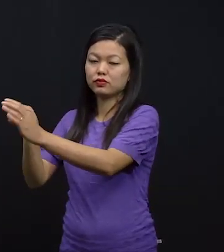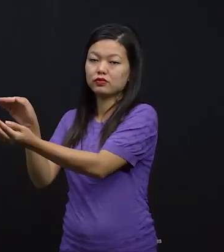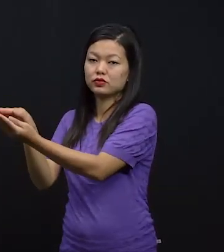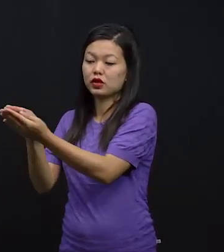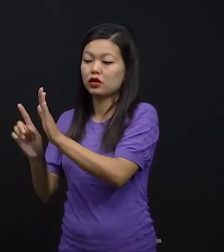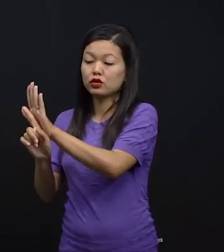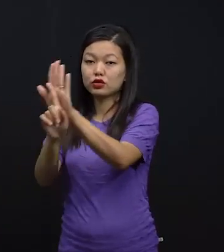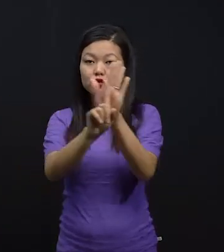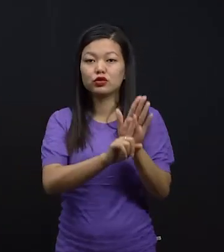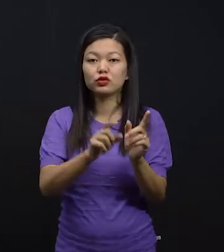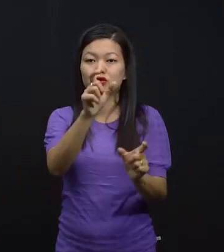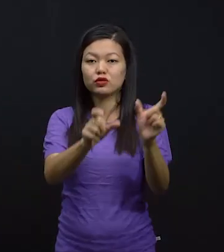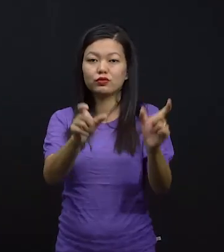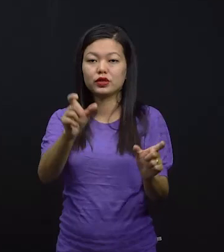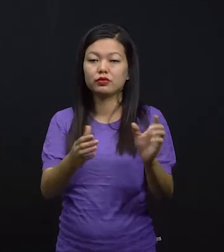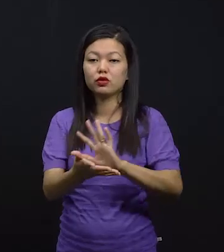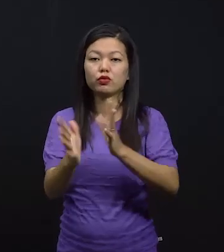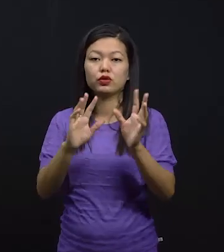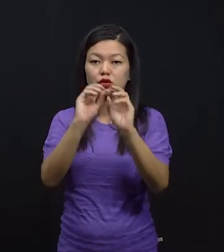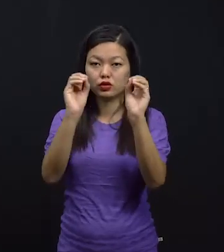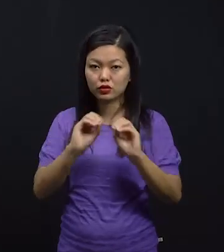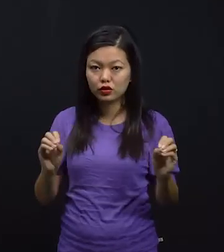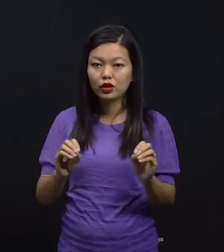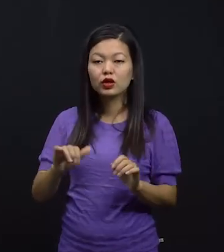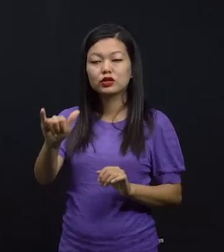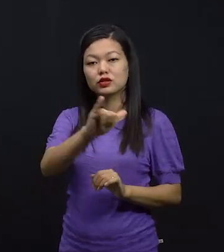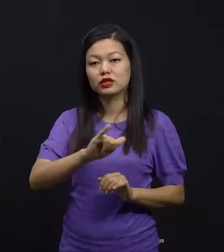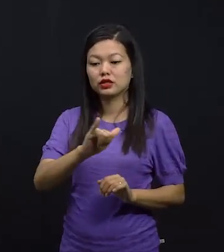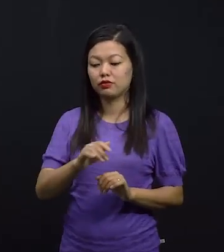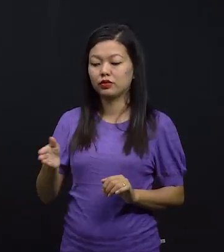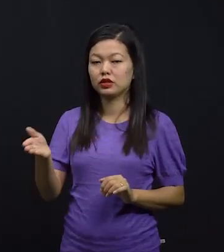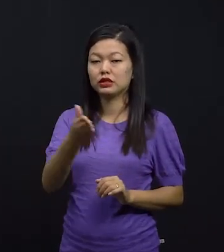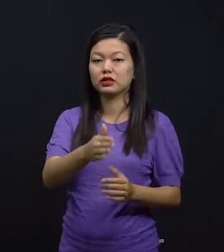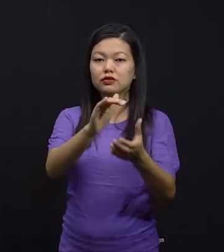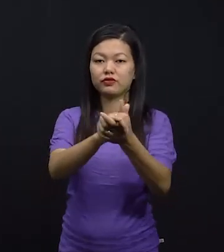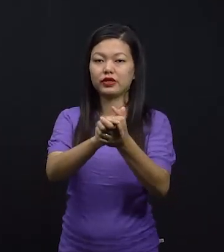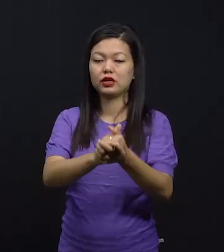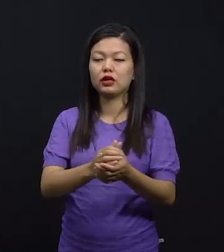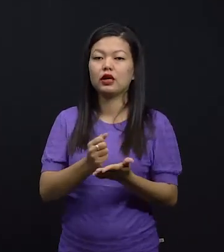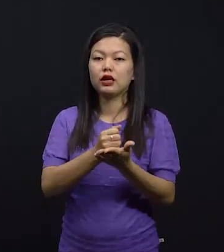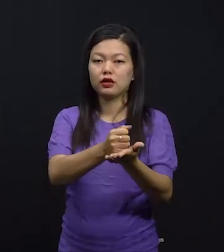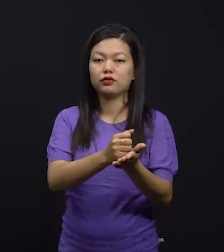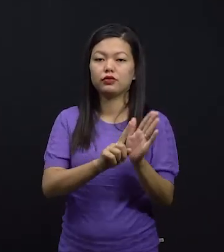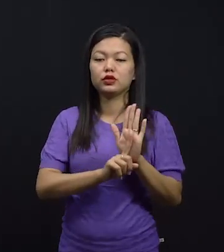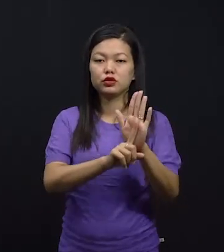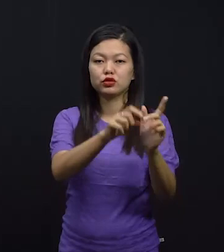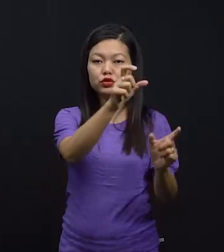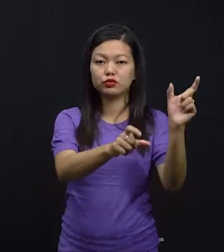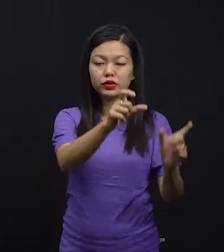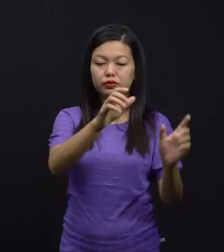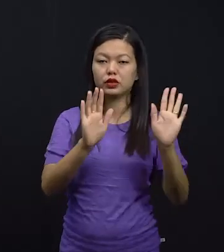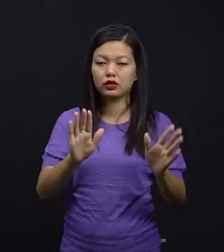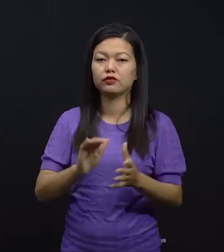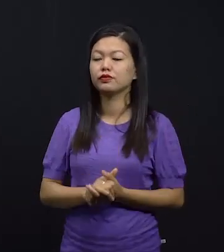writings that he had. Okay, as I've told you, the type of poetry, it is a sonnet we have also discussed the rhyming